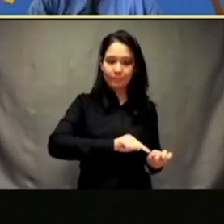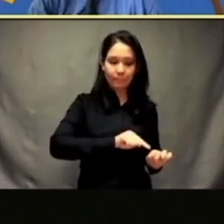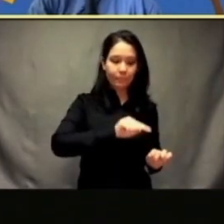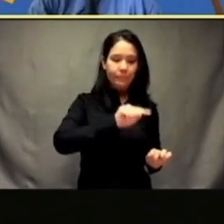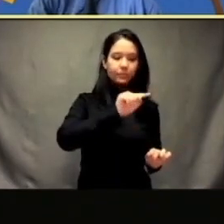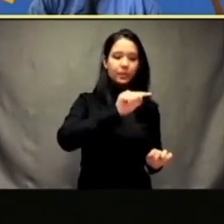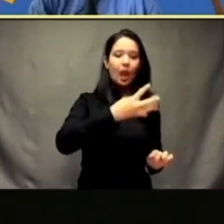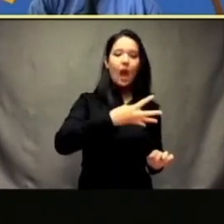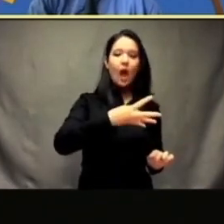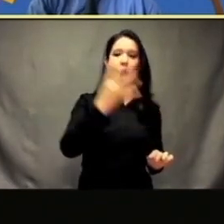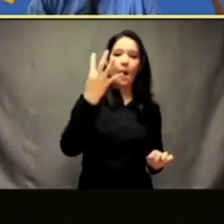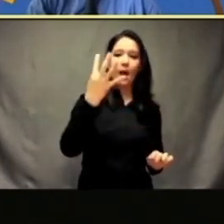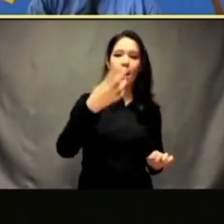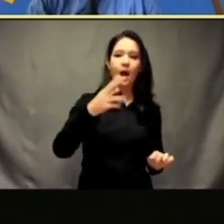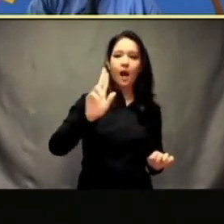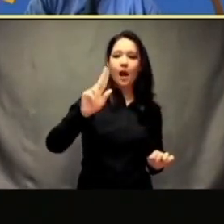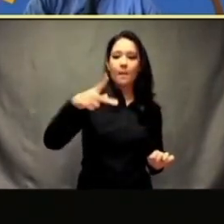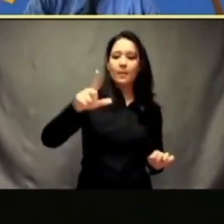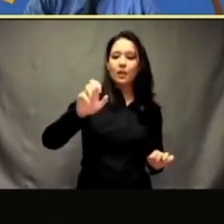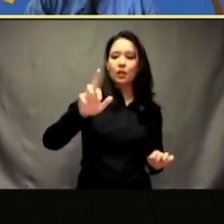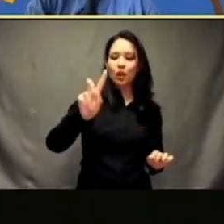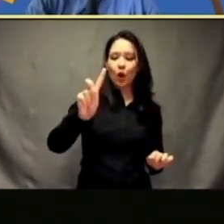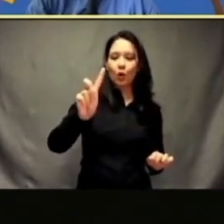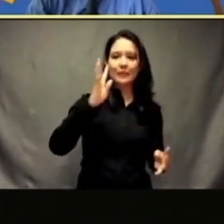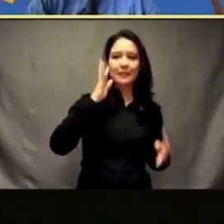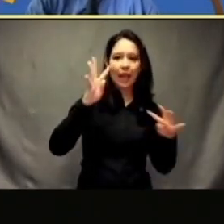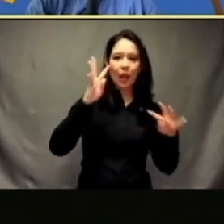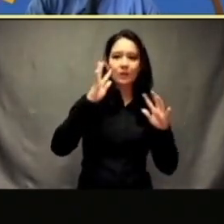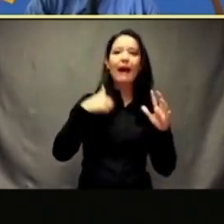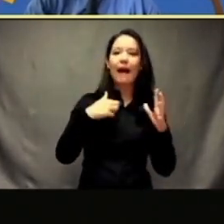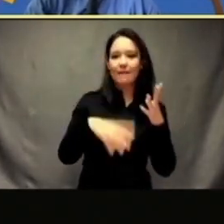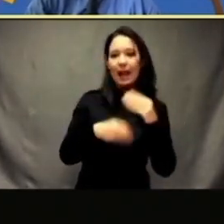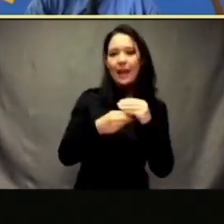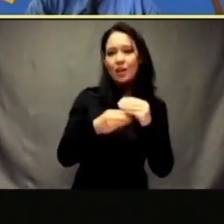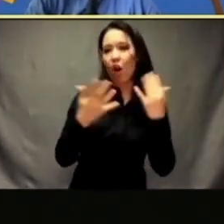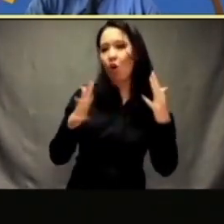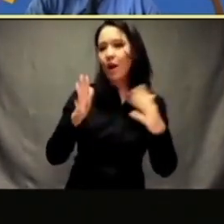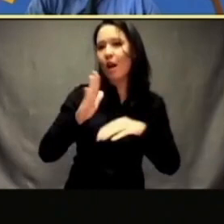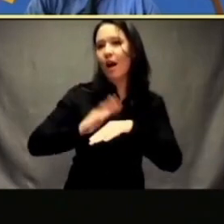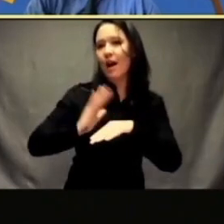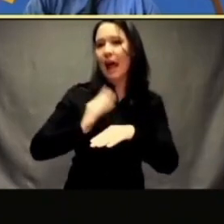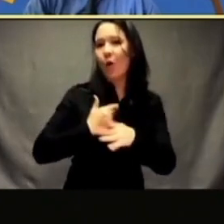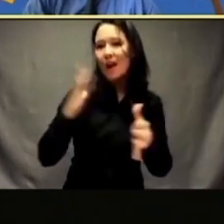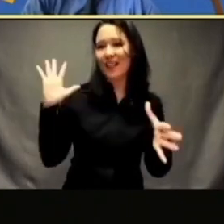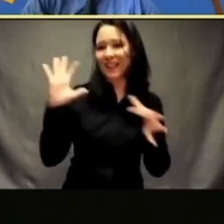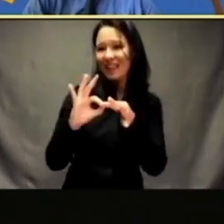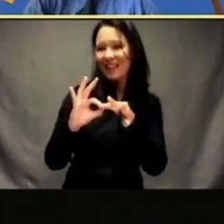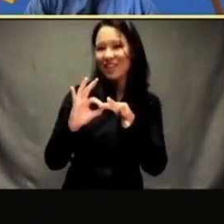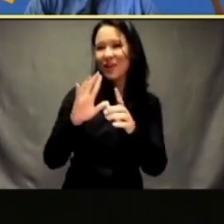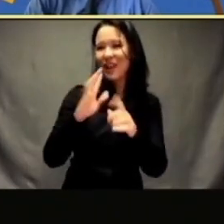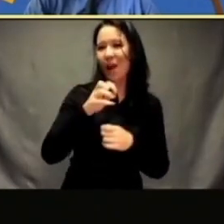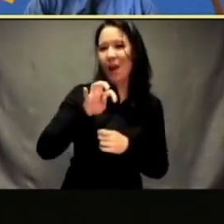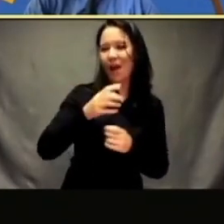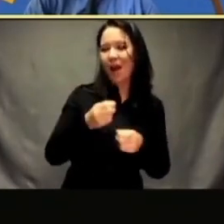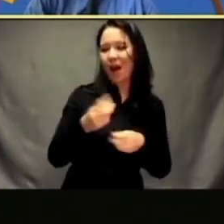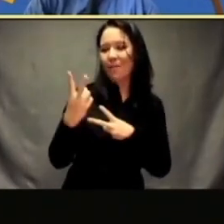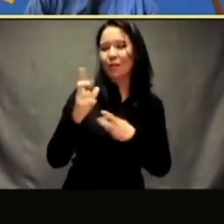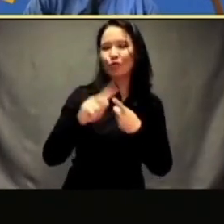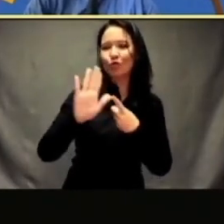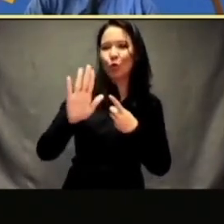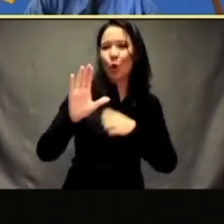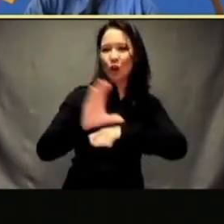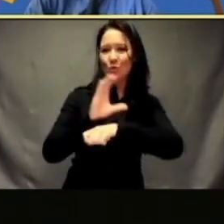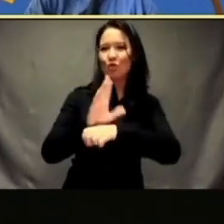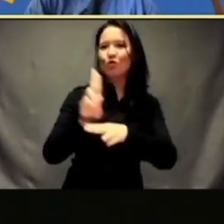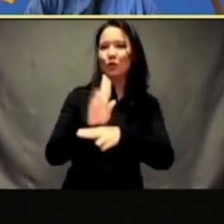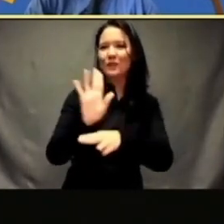upload sound. And all those sounds, I actually put them there for you on our links, so that way you can upload the sounds to your computer, and you can use those